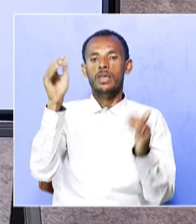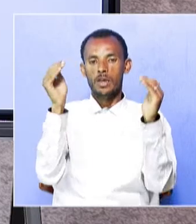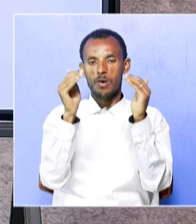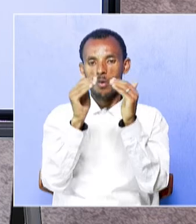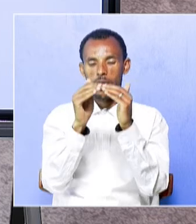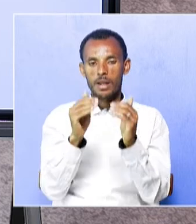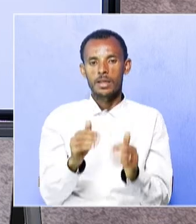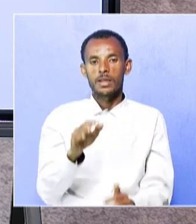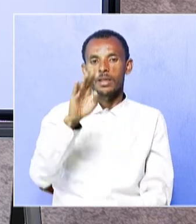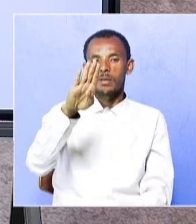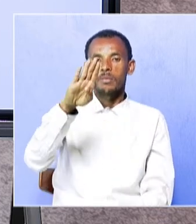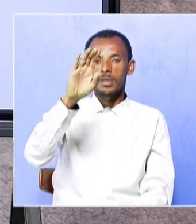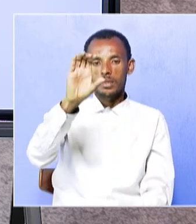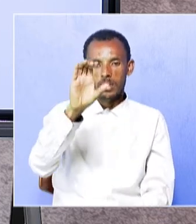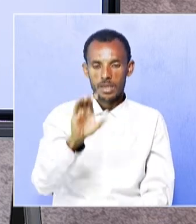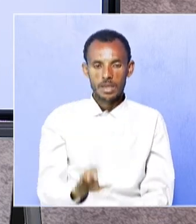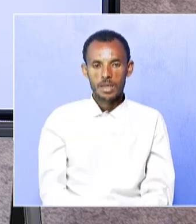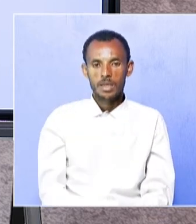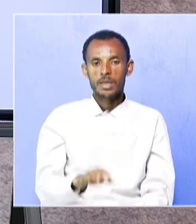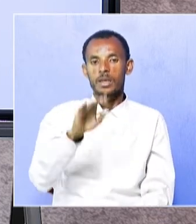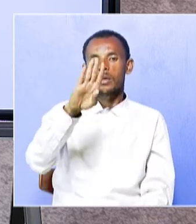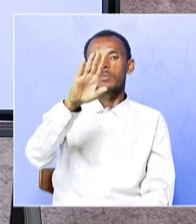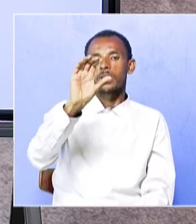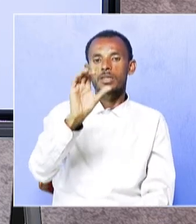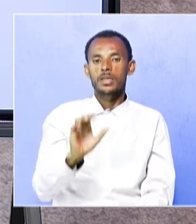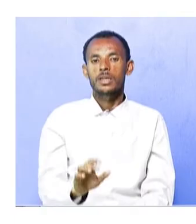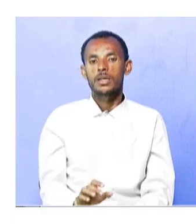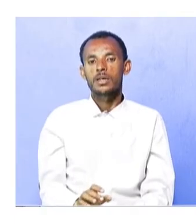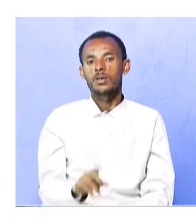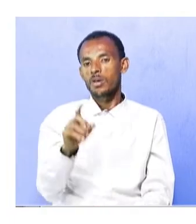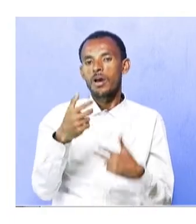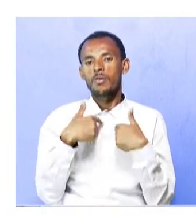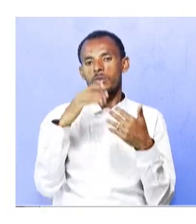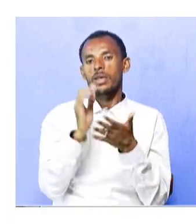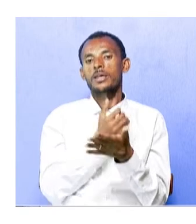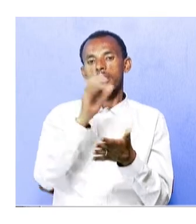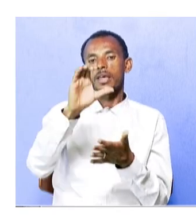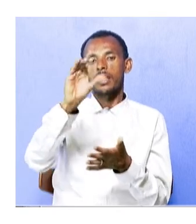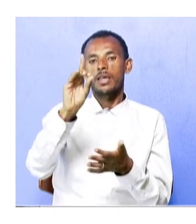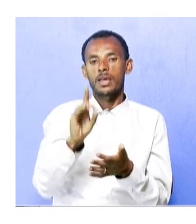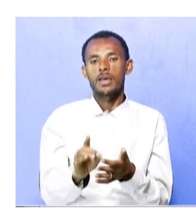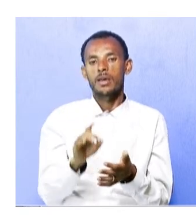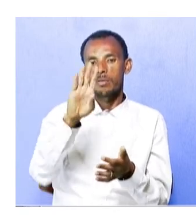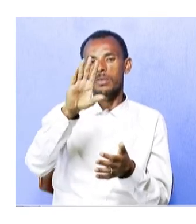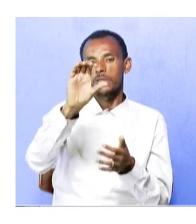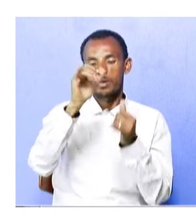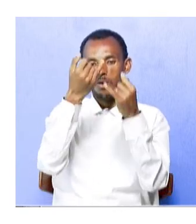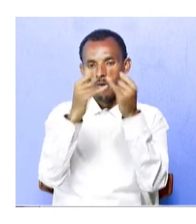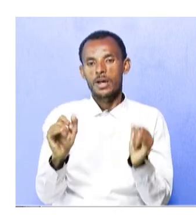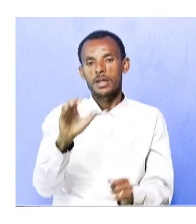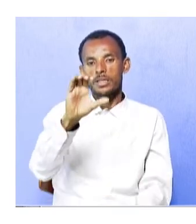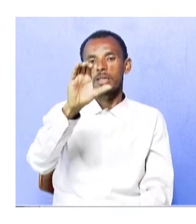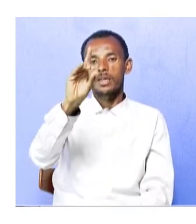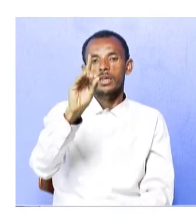as BC. If you take BC, here you have to take CD. BC over